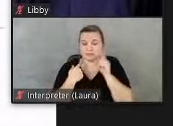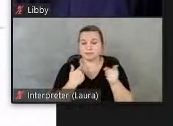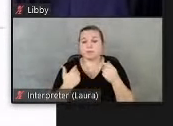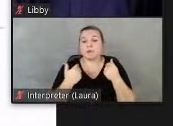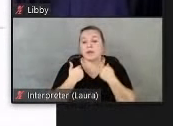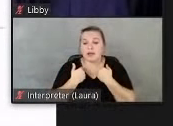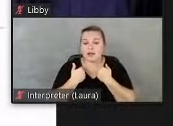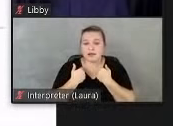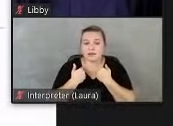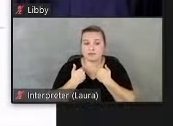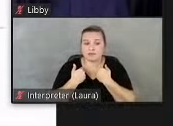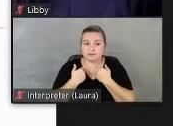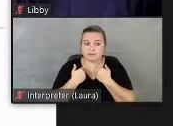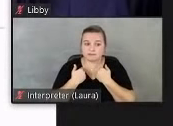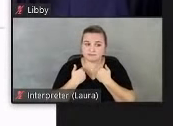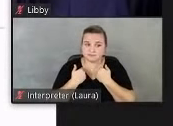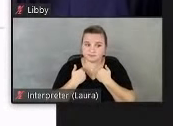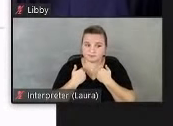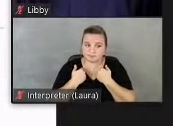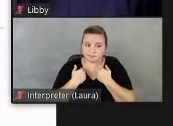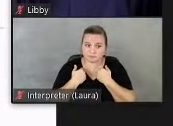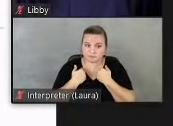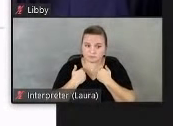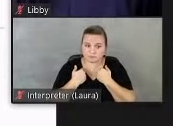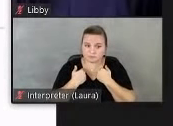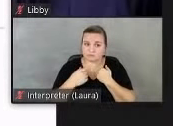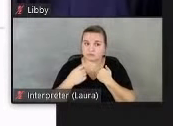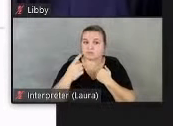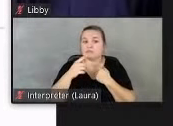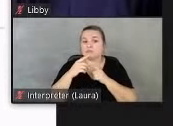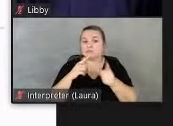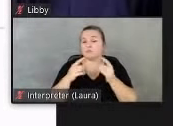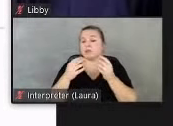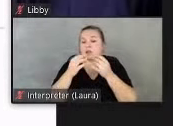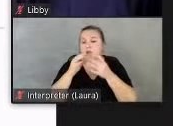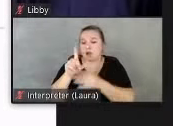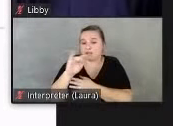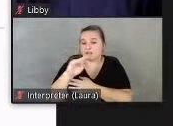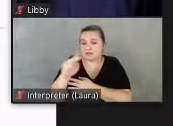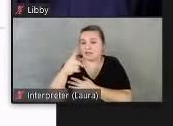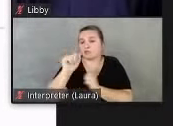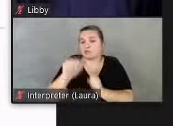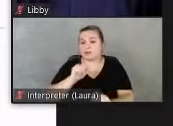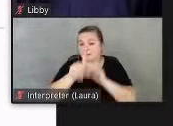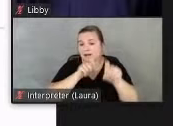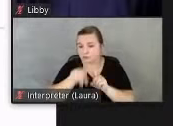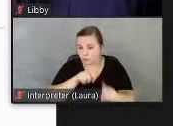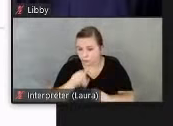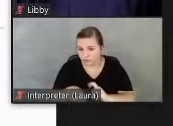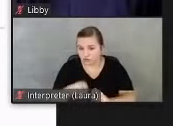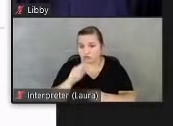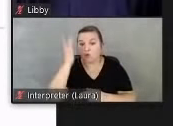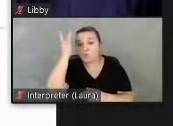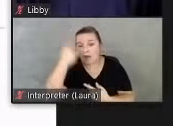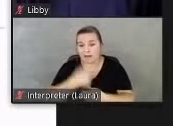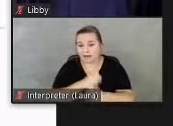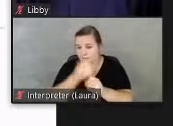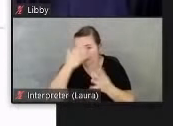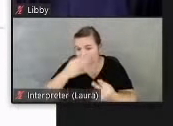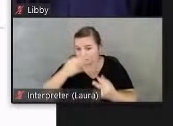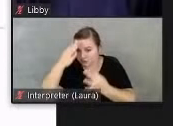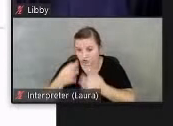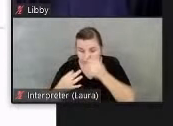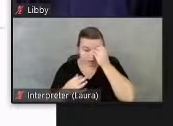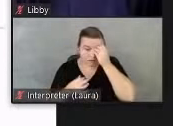There's a U.S. Department of Education frequently asked questions on the Andrew F. decision. I did help as part of the review